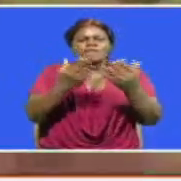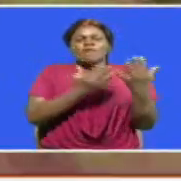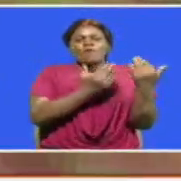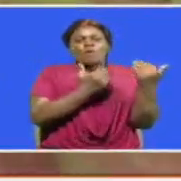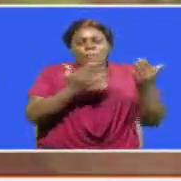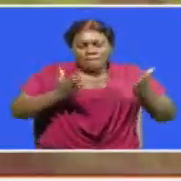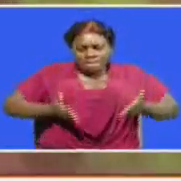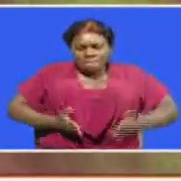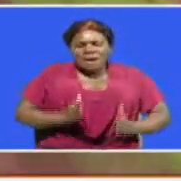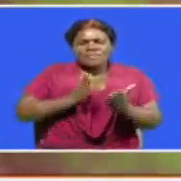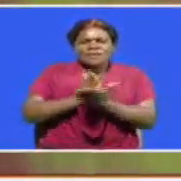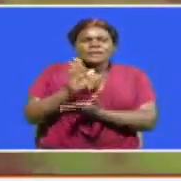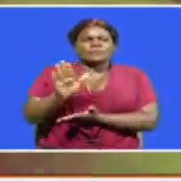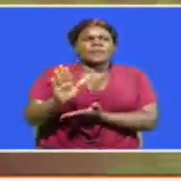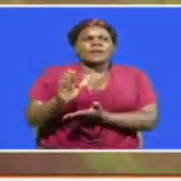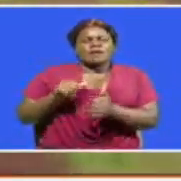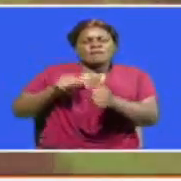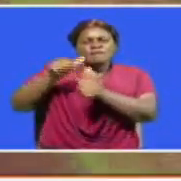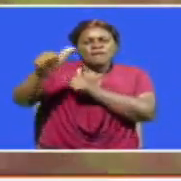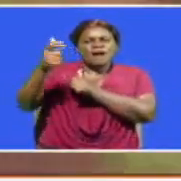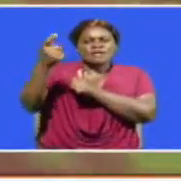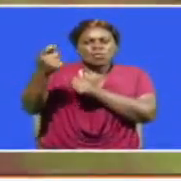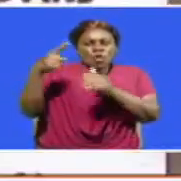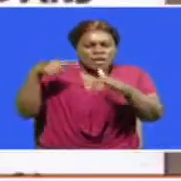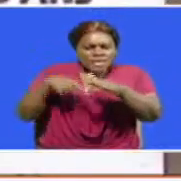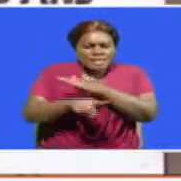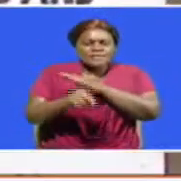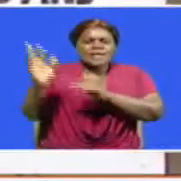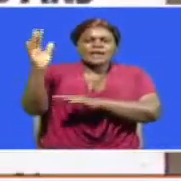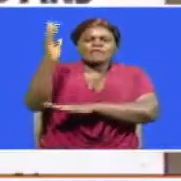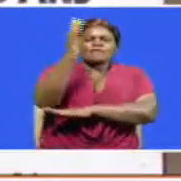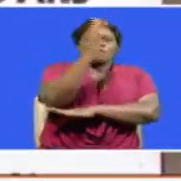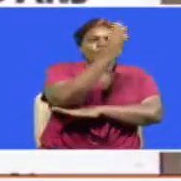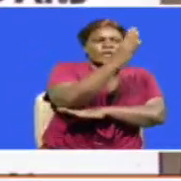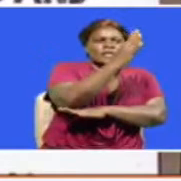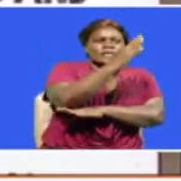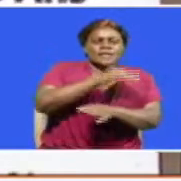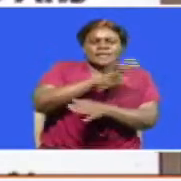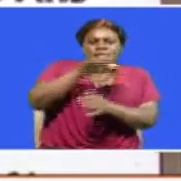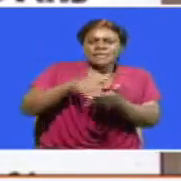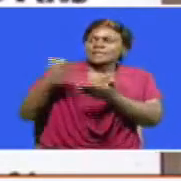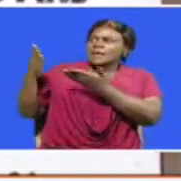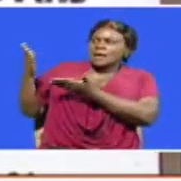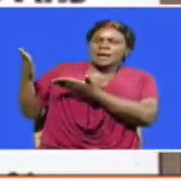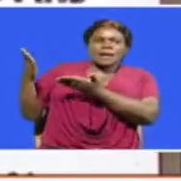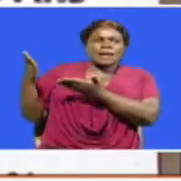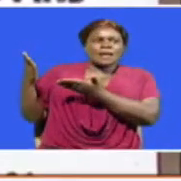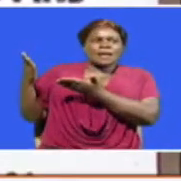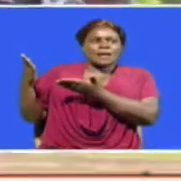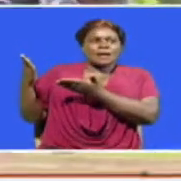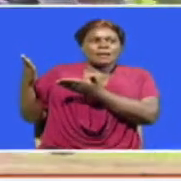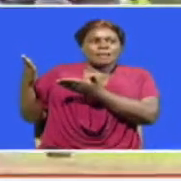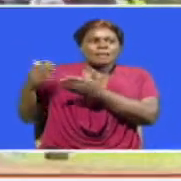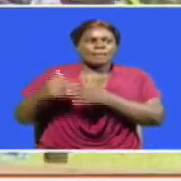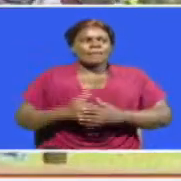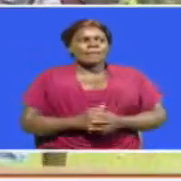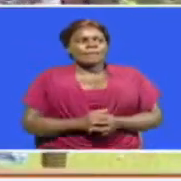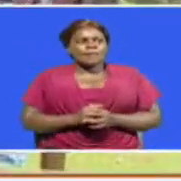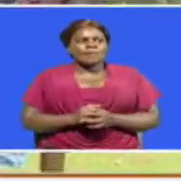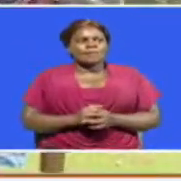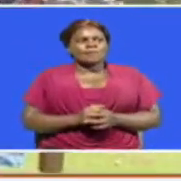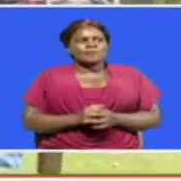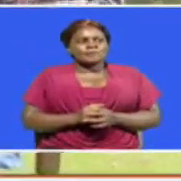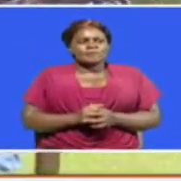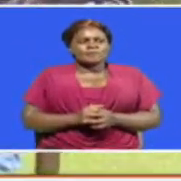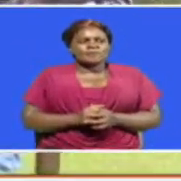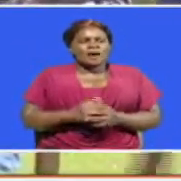birthright. A few kilometers inside of the forest is Labot Center, where life goes on as usual. It